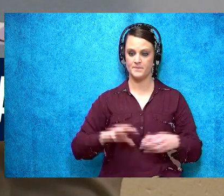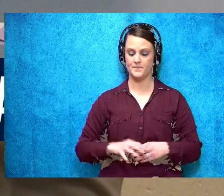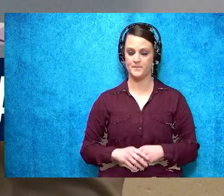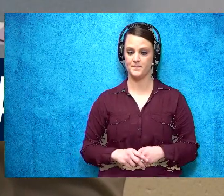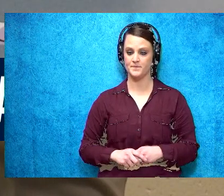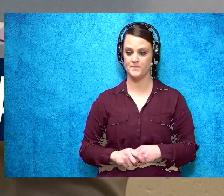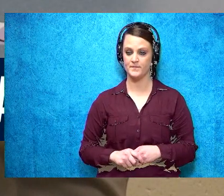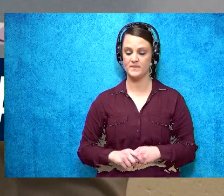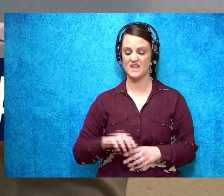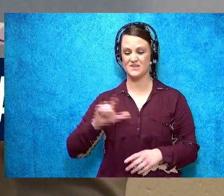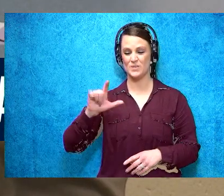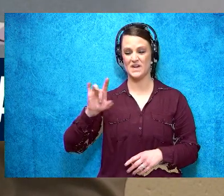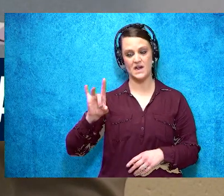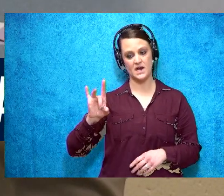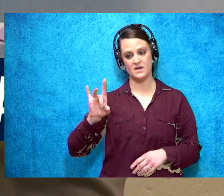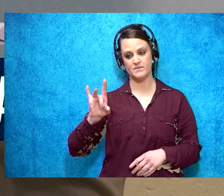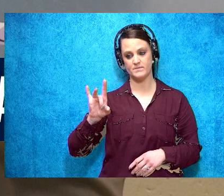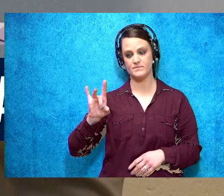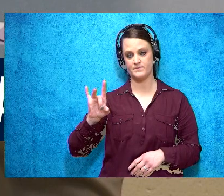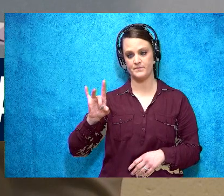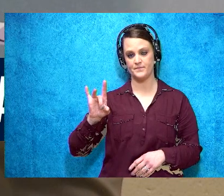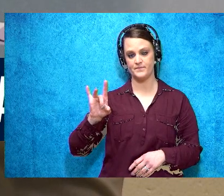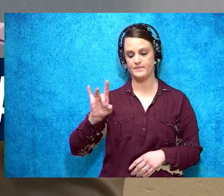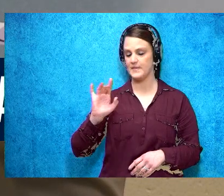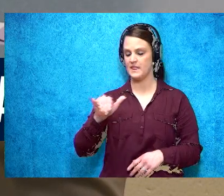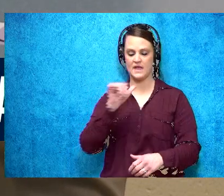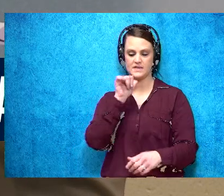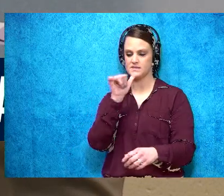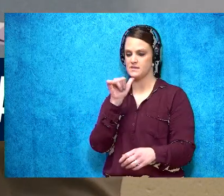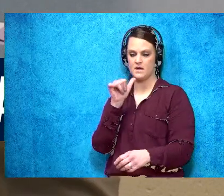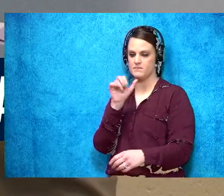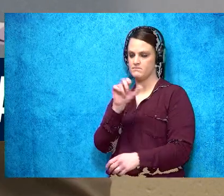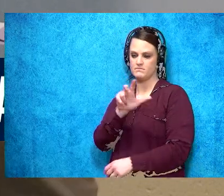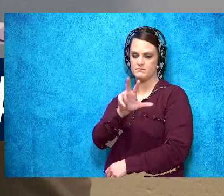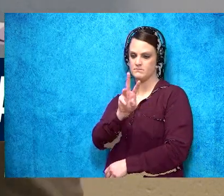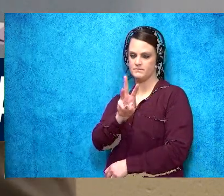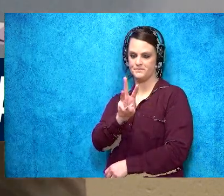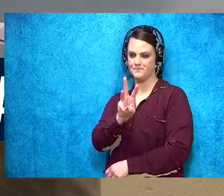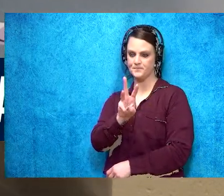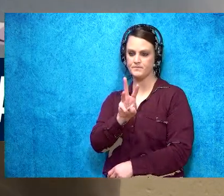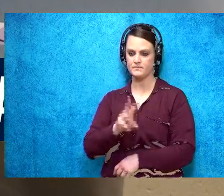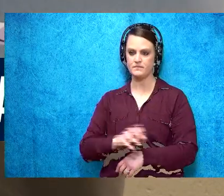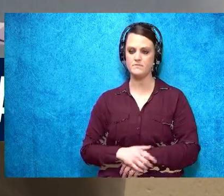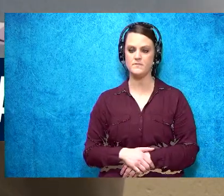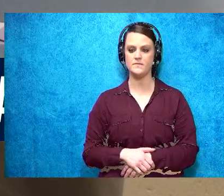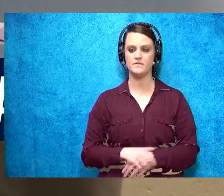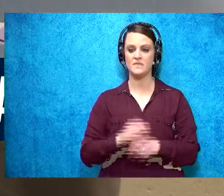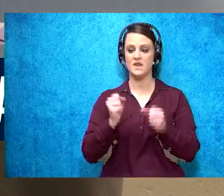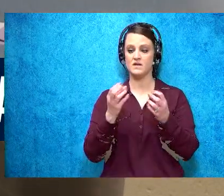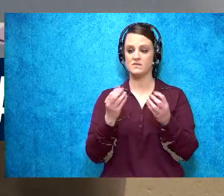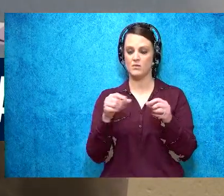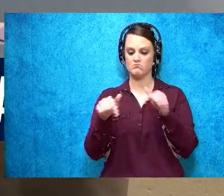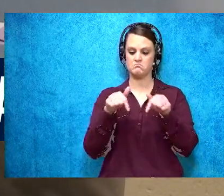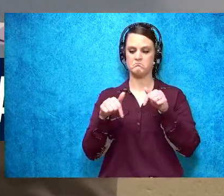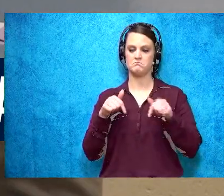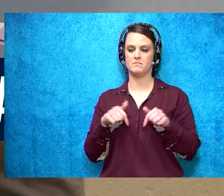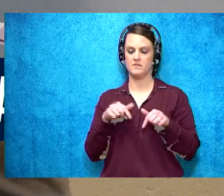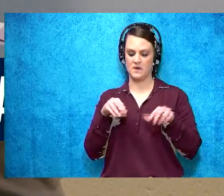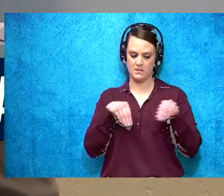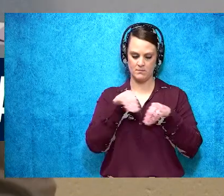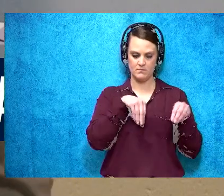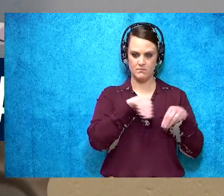is 28, but that's not 36. So I'm going to have to go back. I'm going to have to move